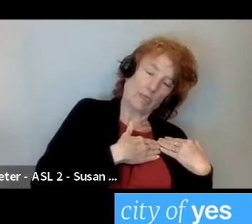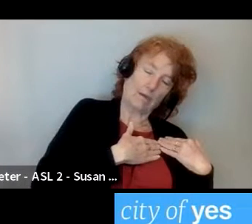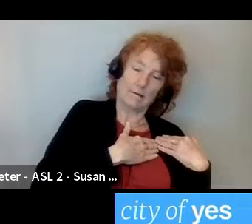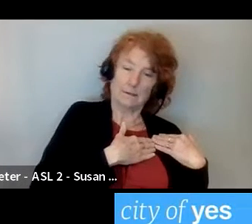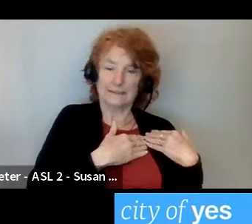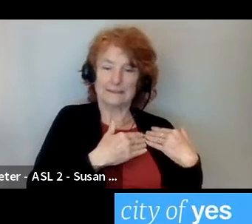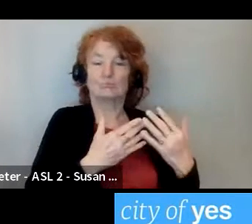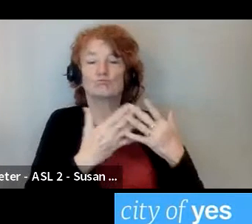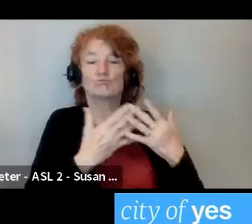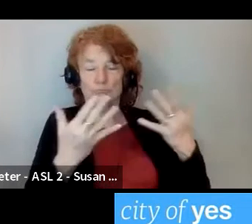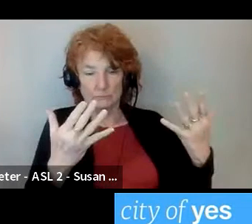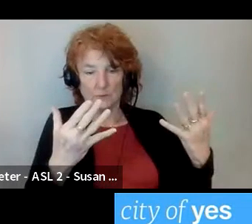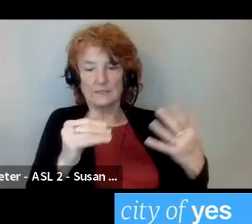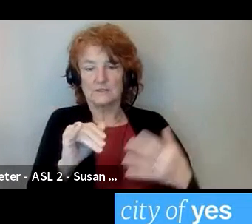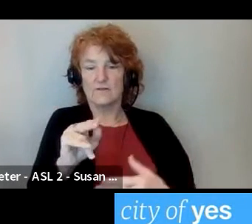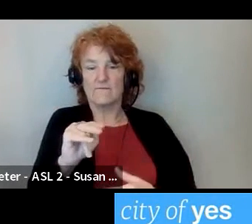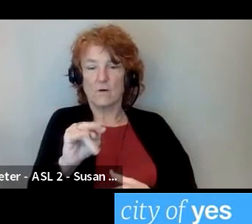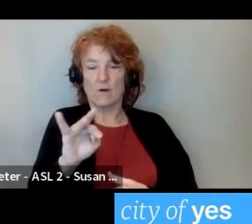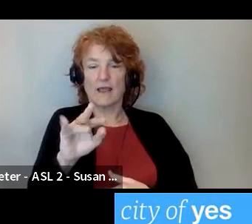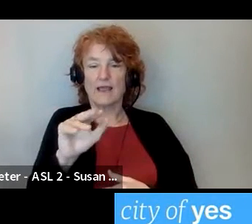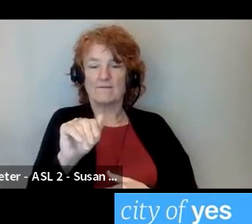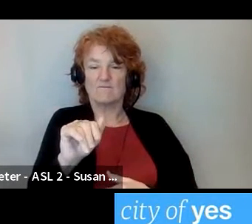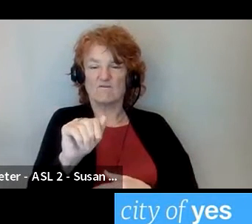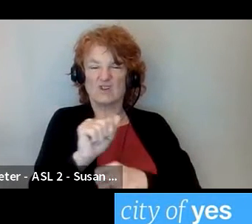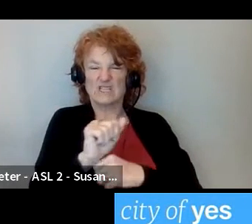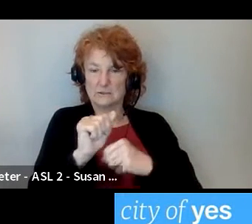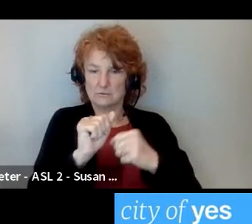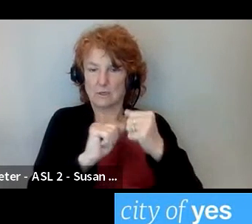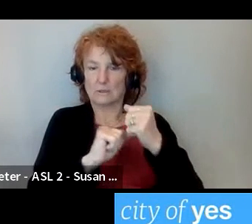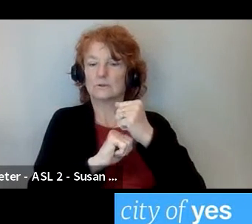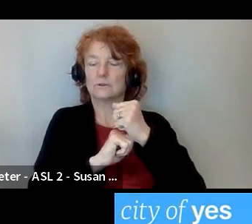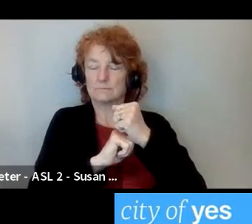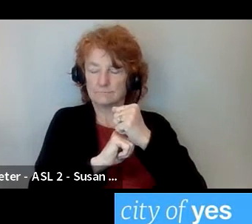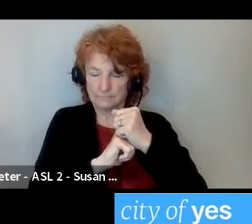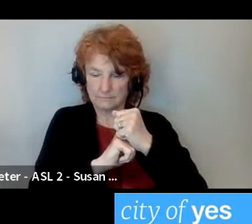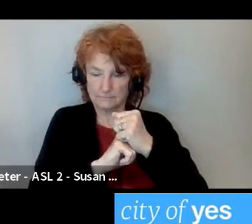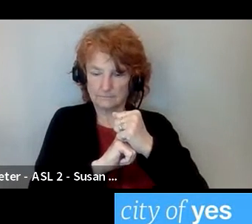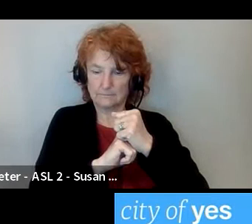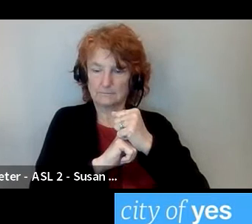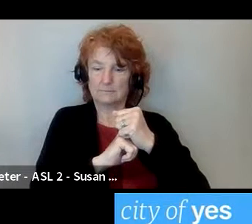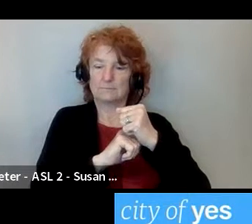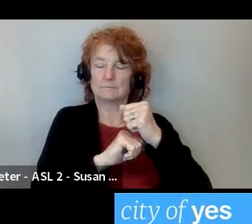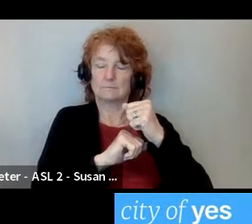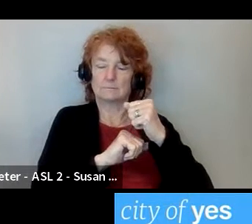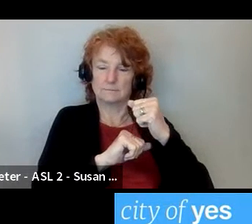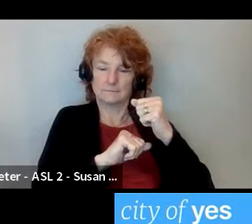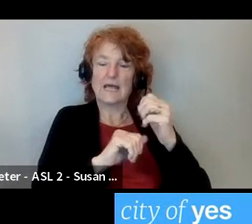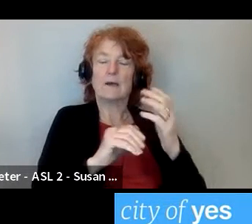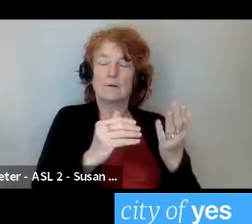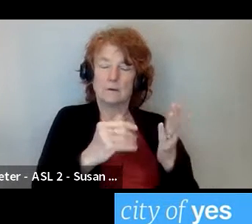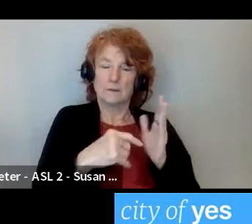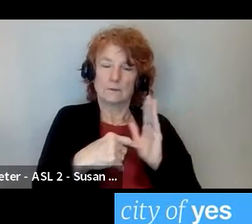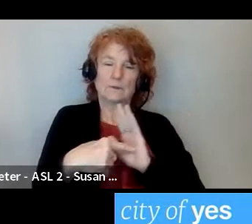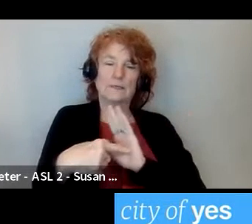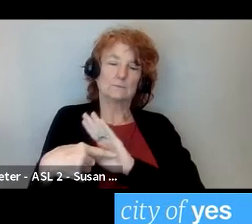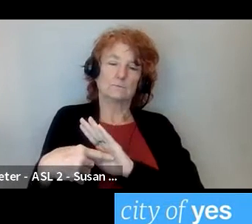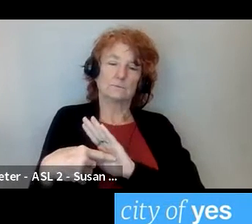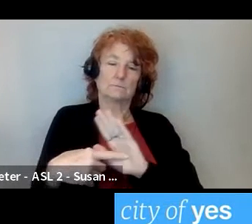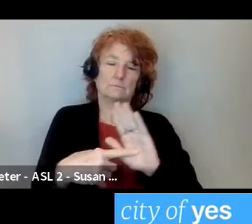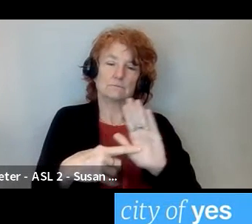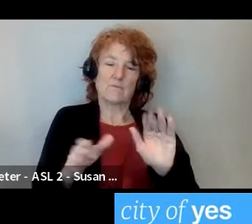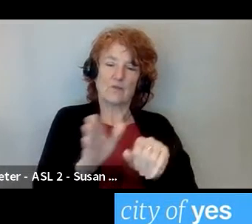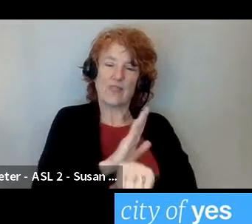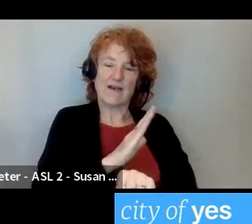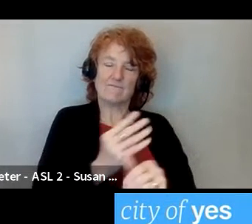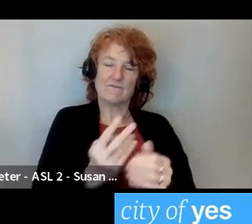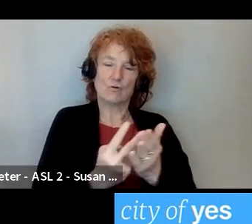overtaxes infrastructure with these proposals. And we will be making that full environmental review public in the weeks